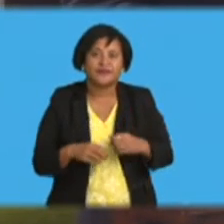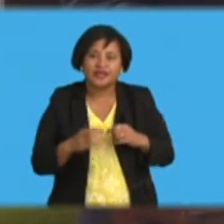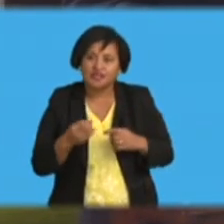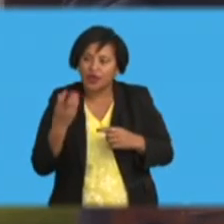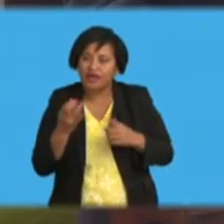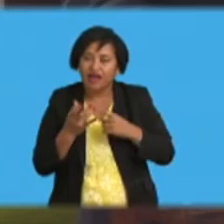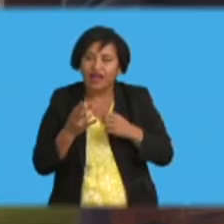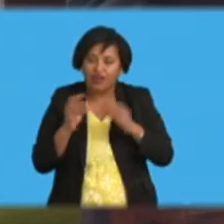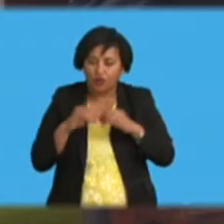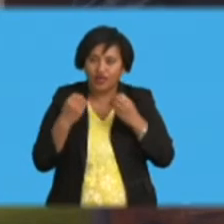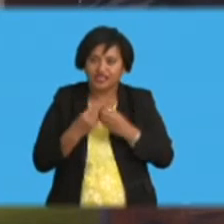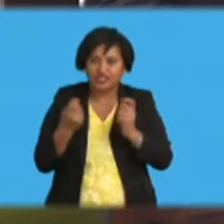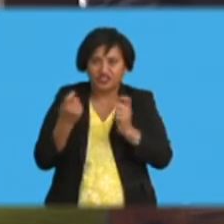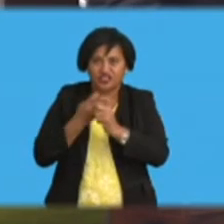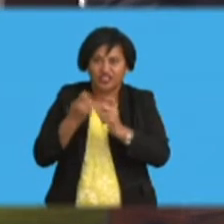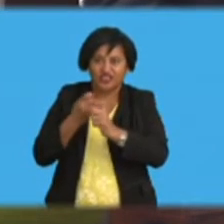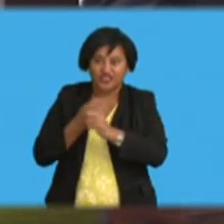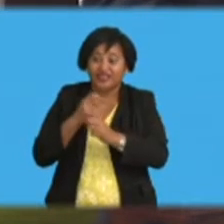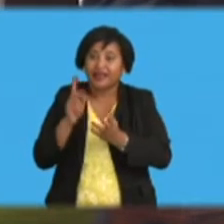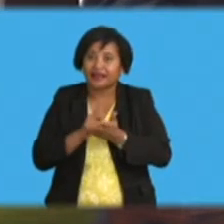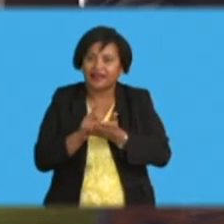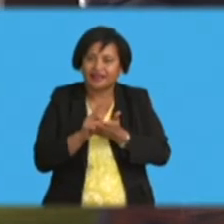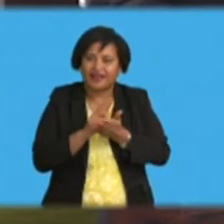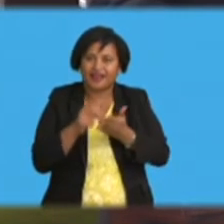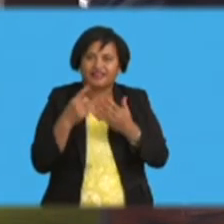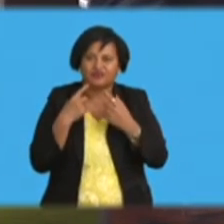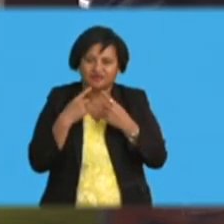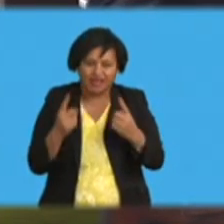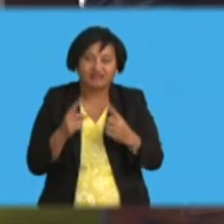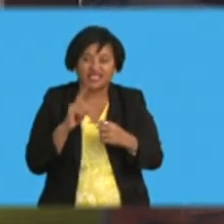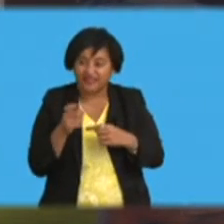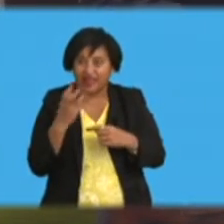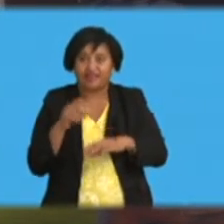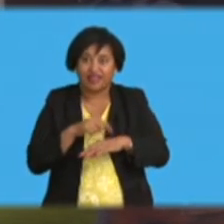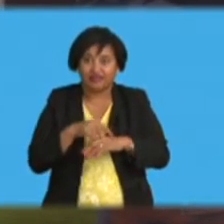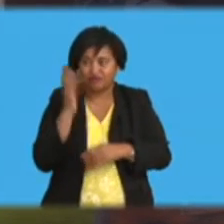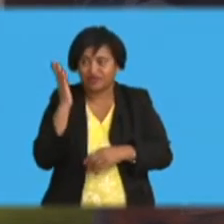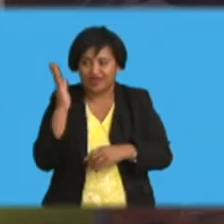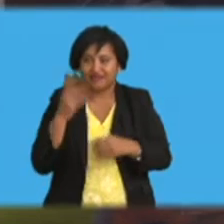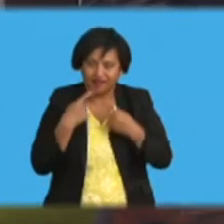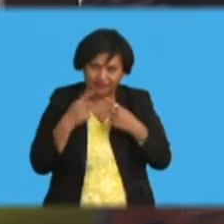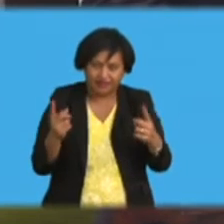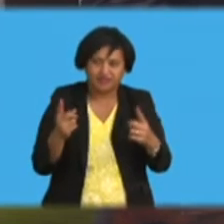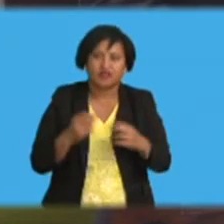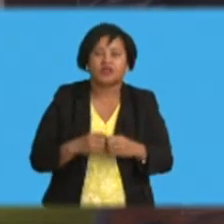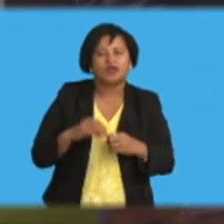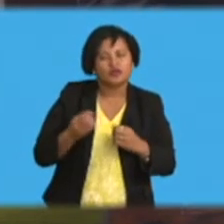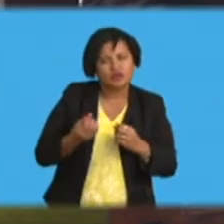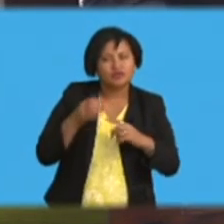that have taken place, which I will come back to when I have some time left, Madam Speaker. However, Madam Speaker, it is very important to